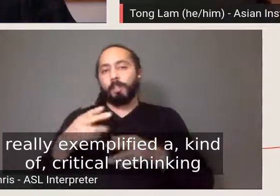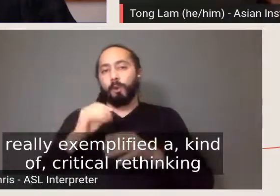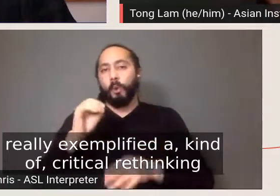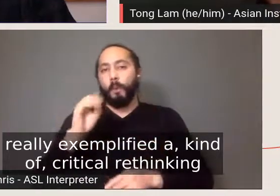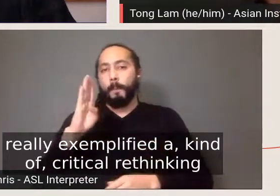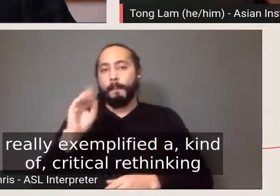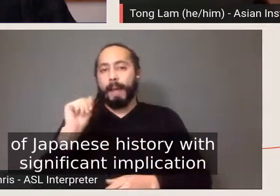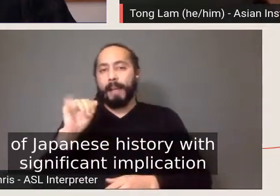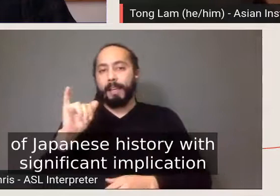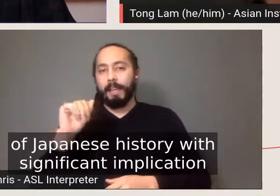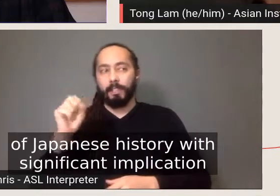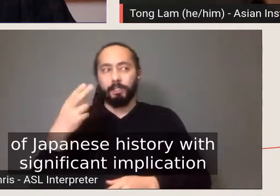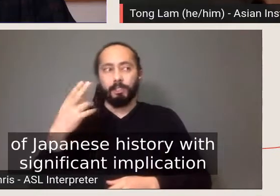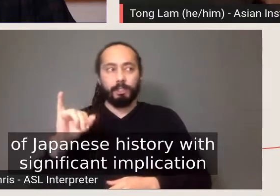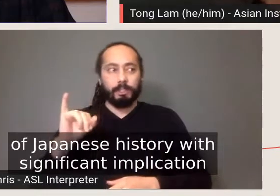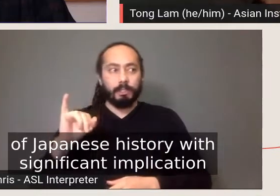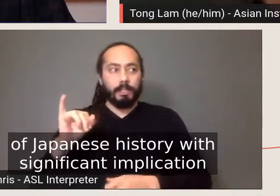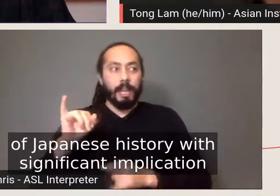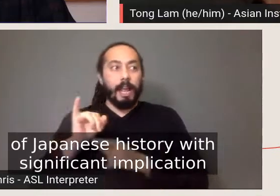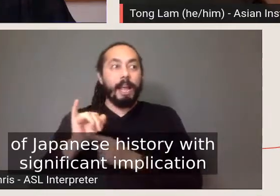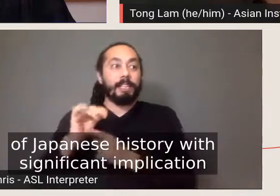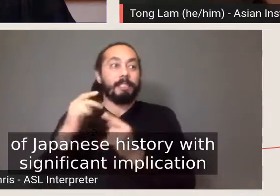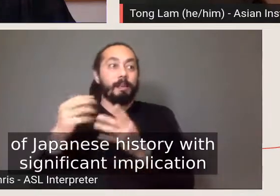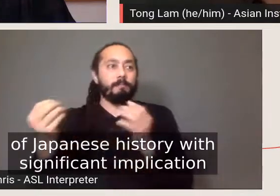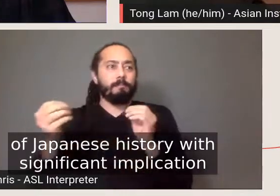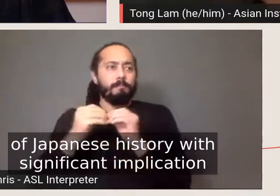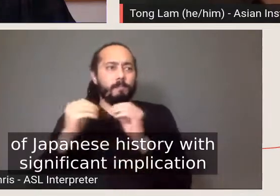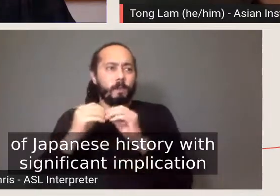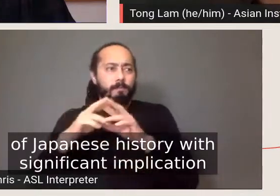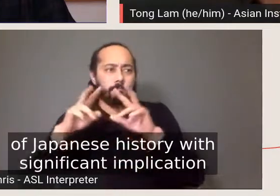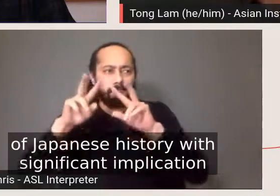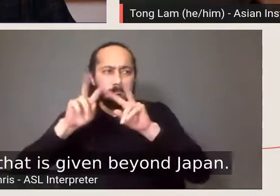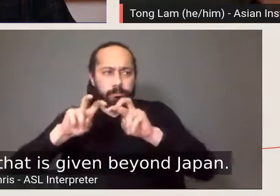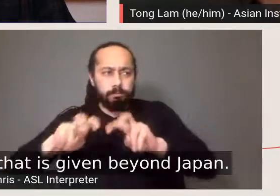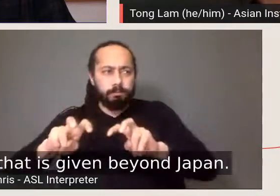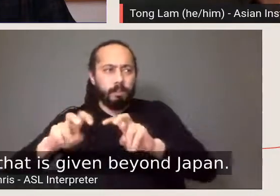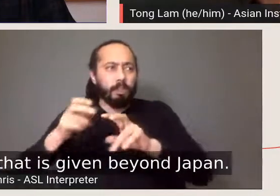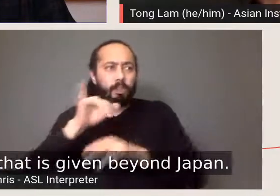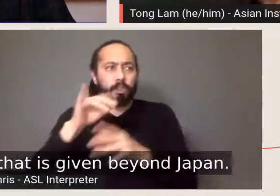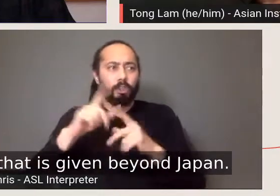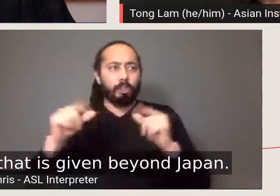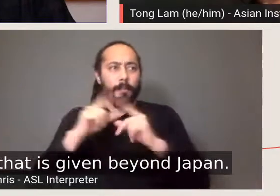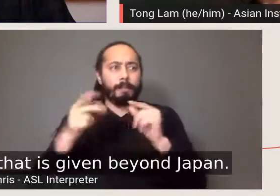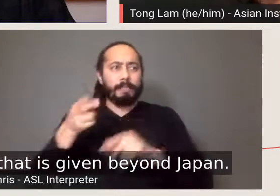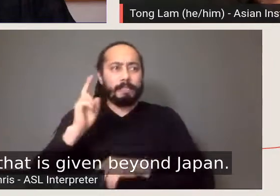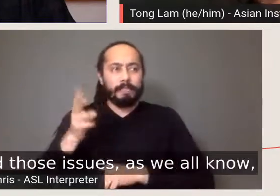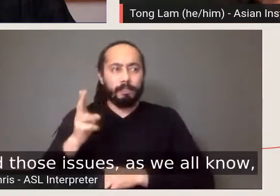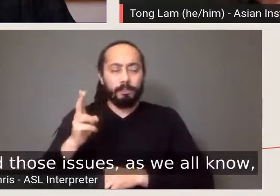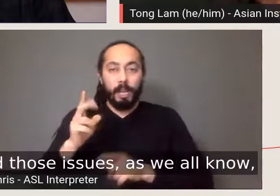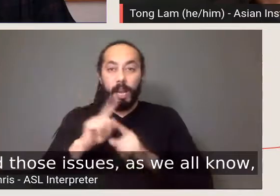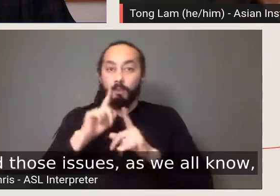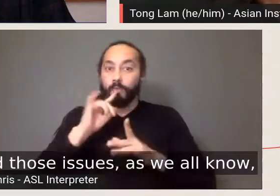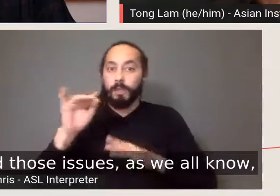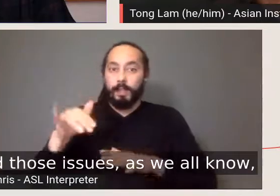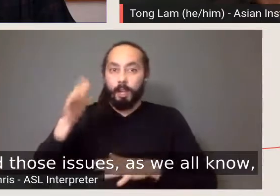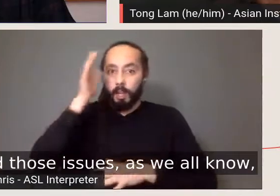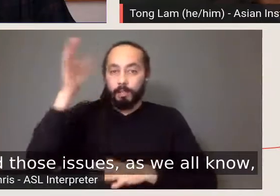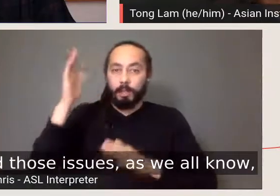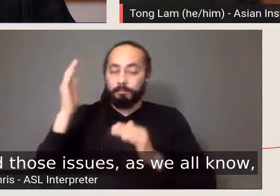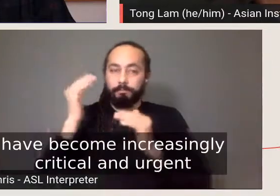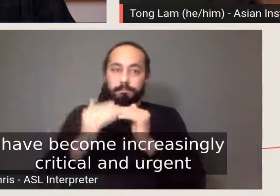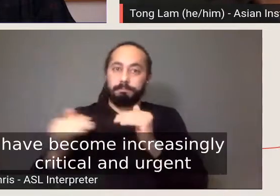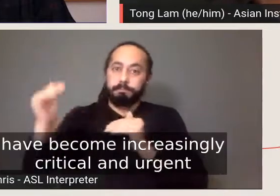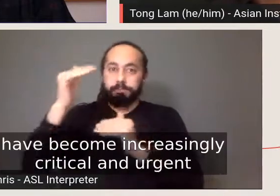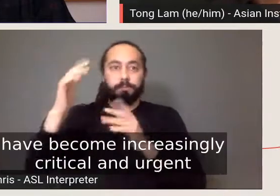critical rethinking of Japanese history with significant implications that is clearly beyond Japan. And those issues, as we all